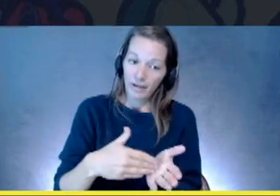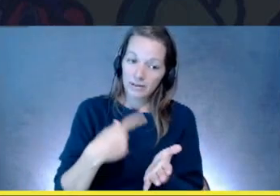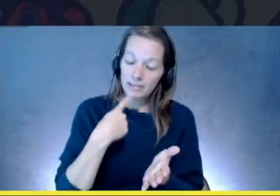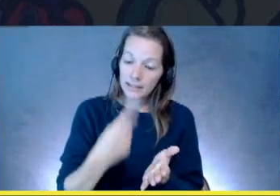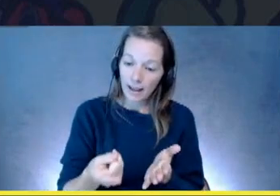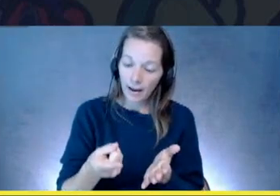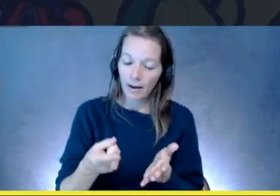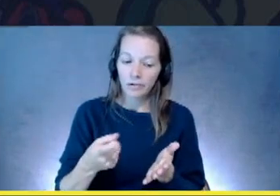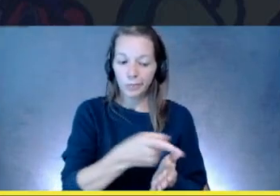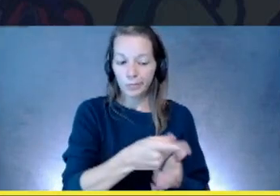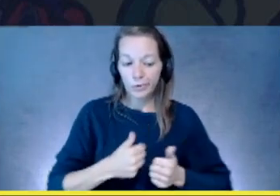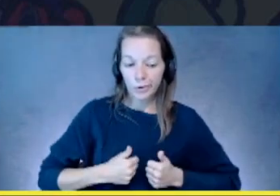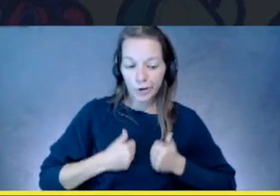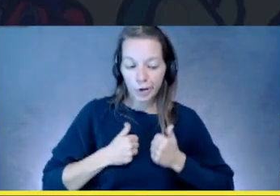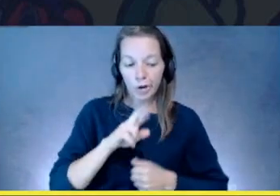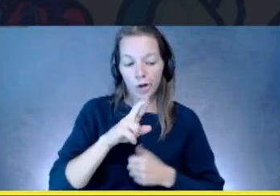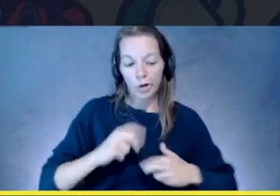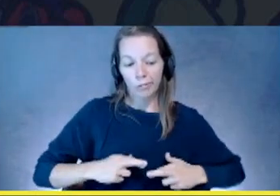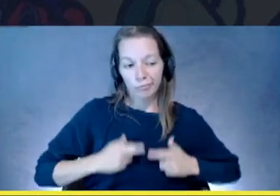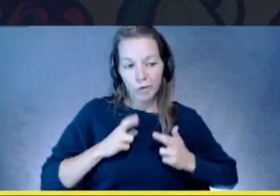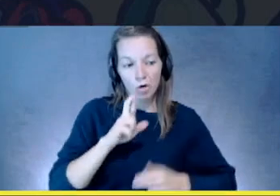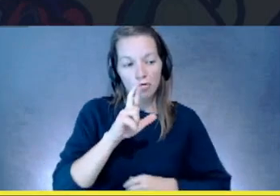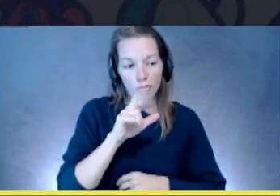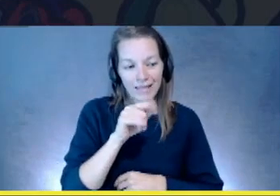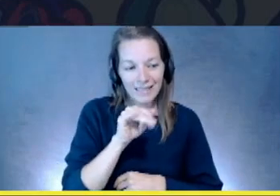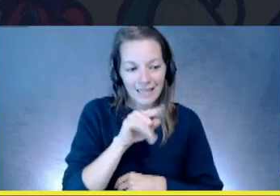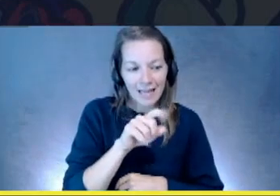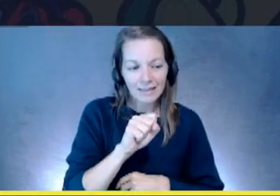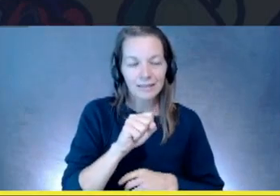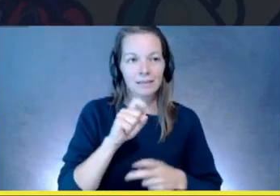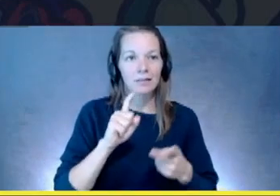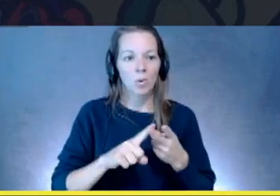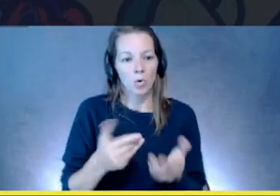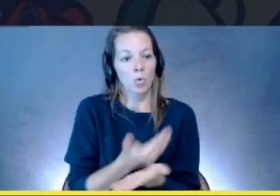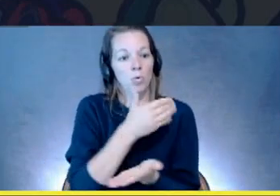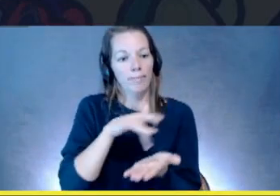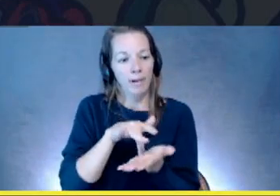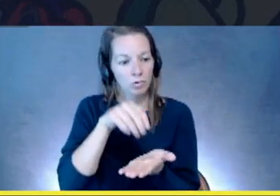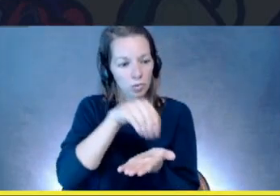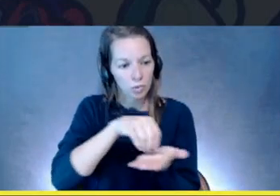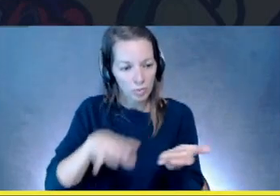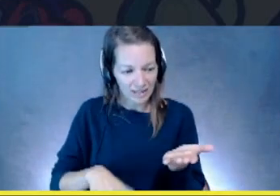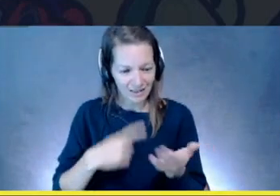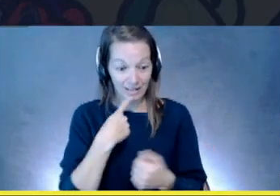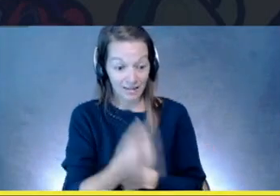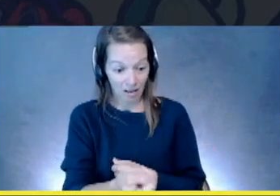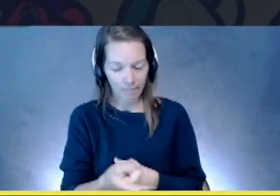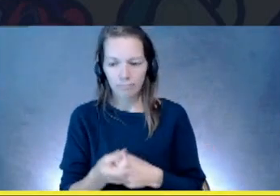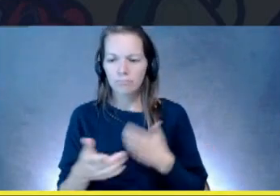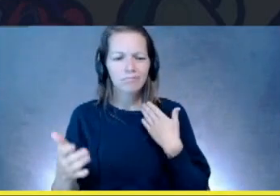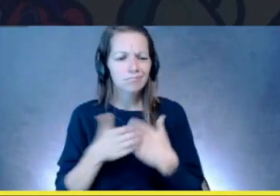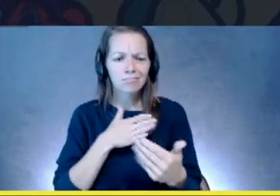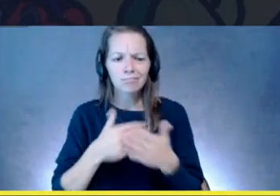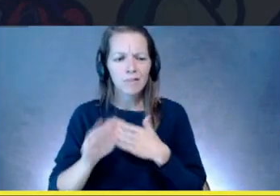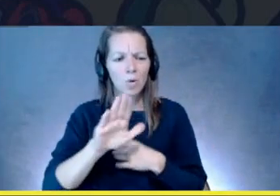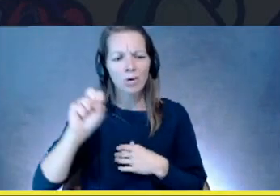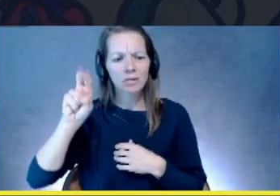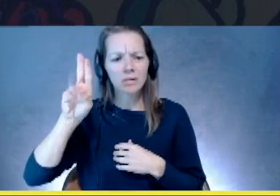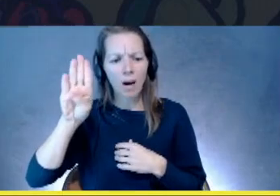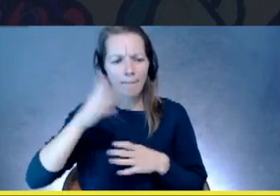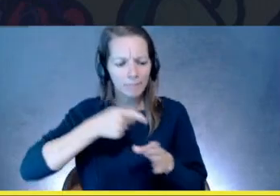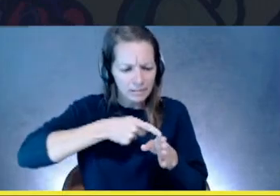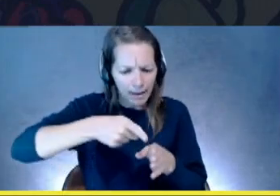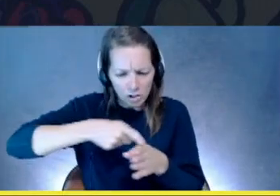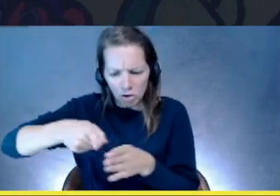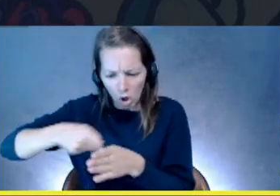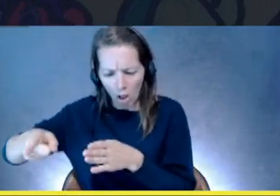residents or new medical students or grand rounds presentations, that it doesn't matter what subspecialty you're going into, you're going to encounter